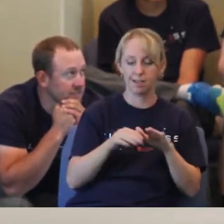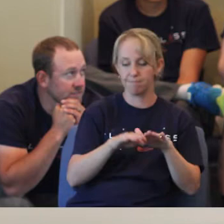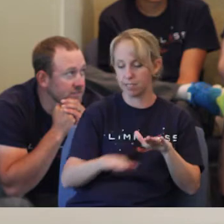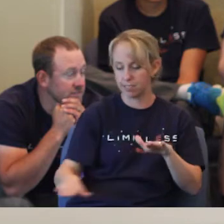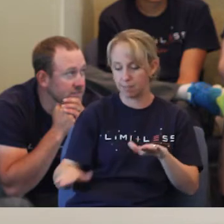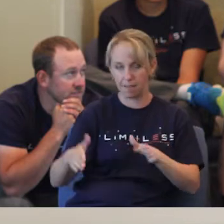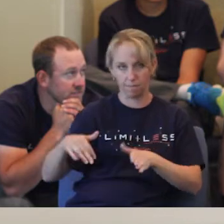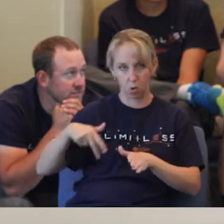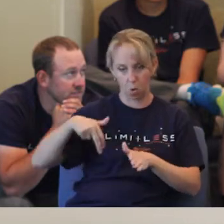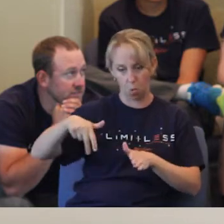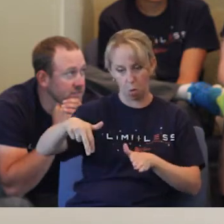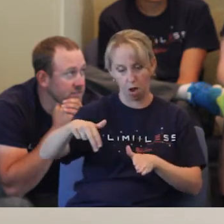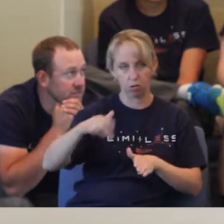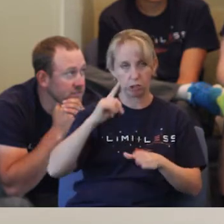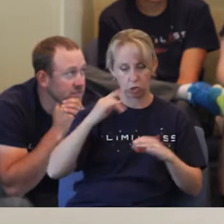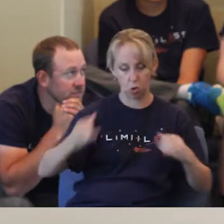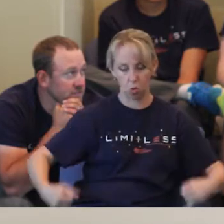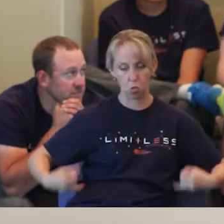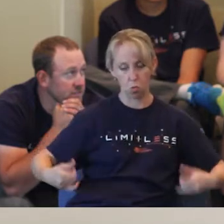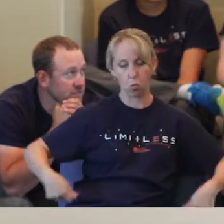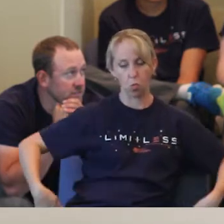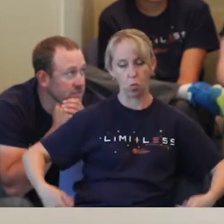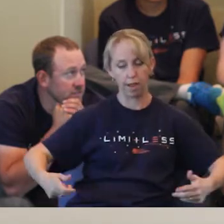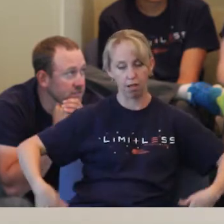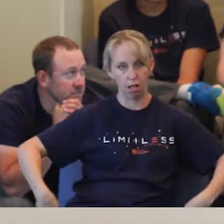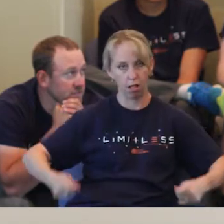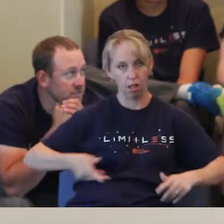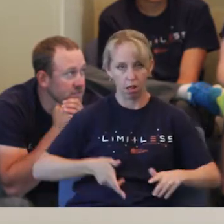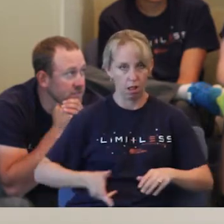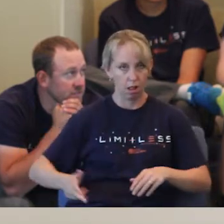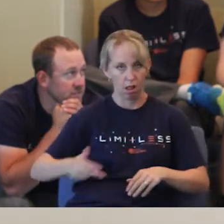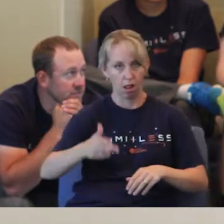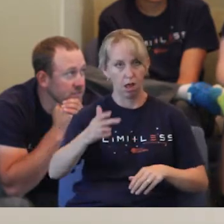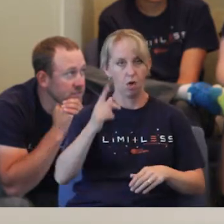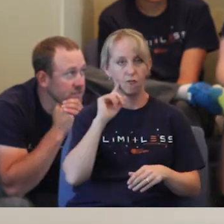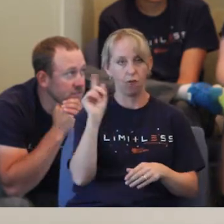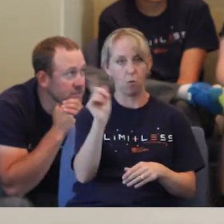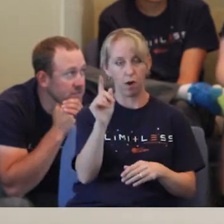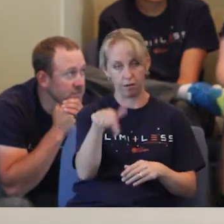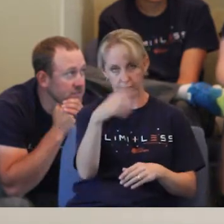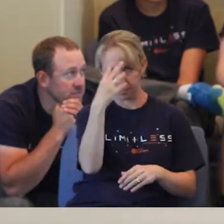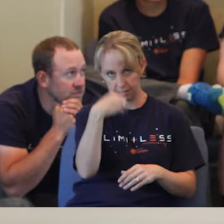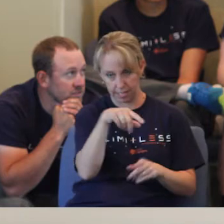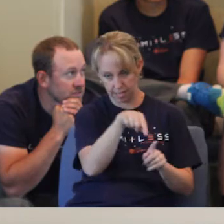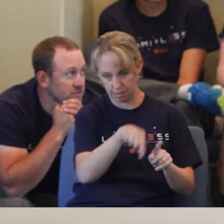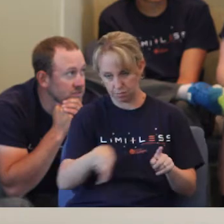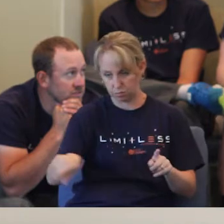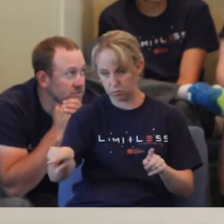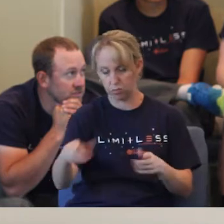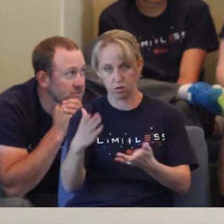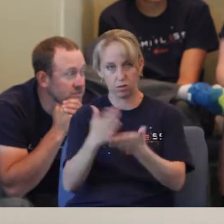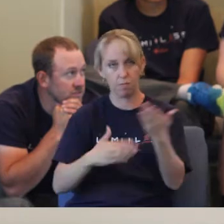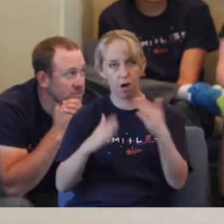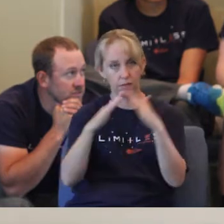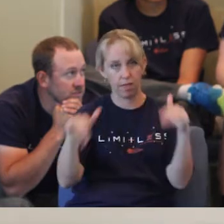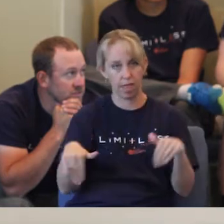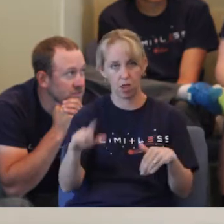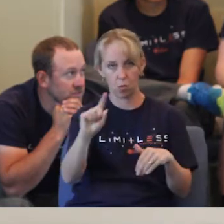so that he could wheel his wheelchair in from the room where he sleeps to the part of the house where the bathroom